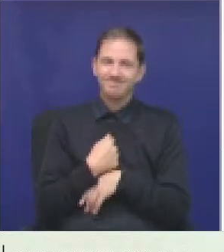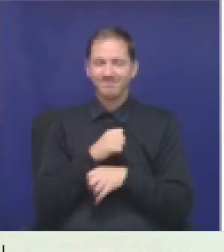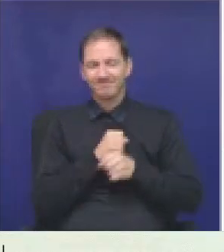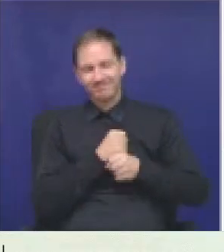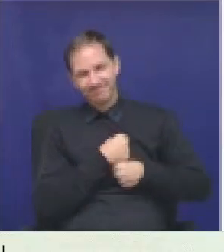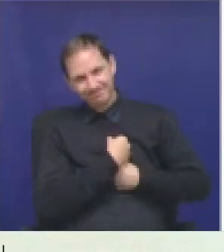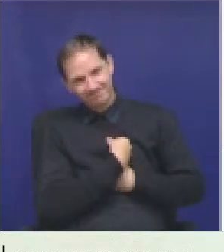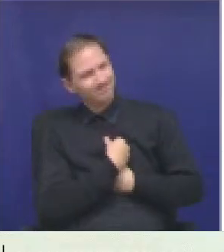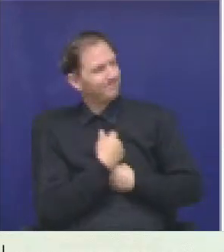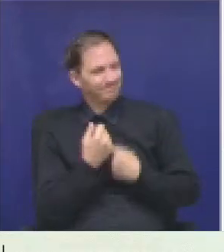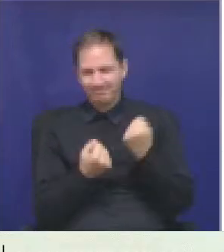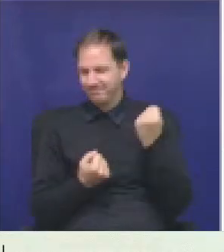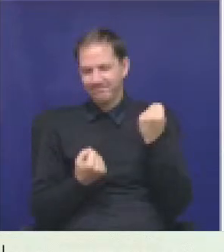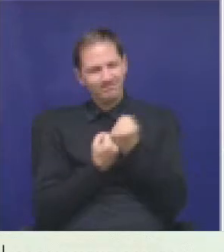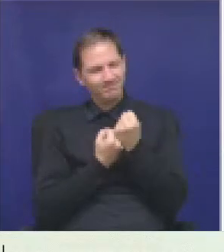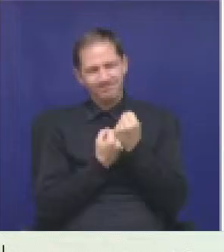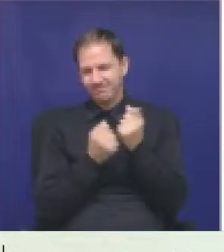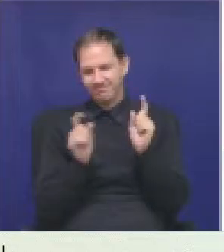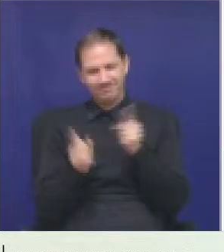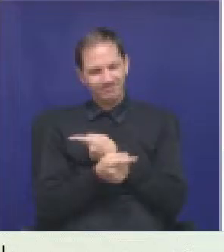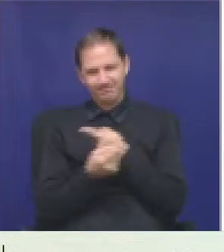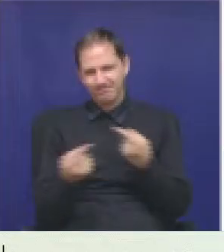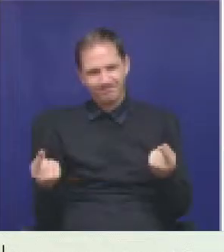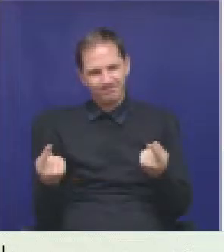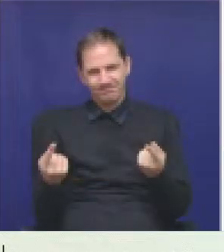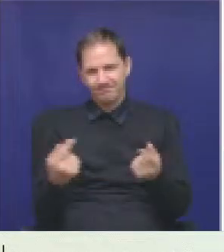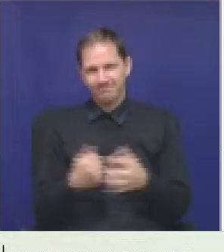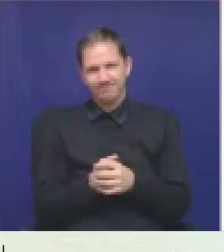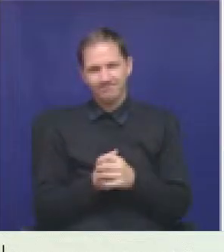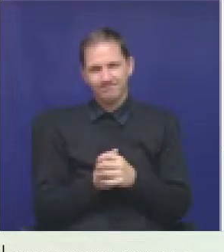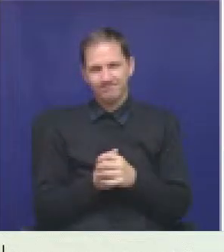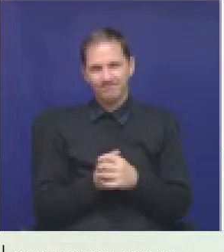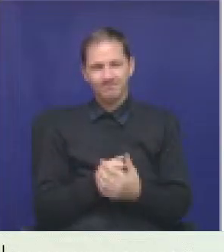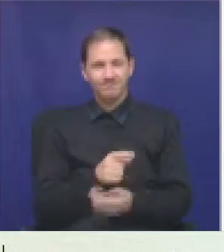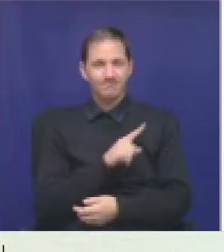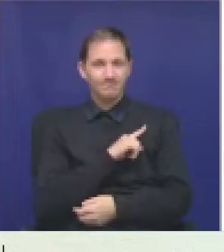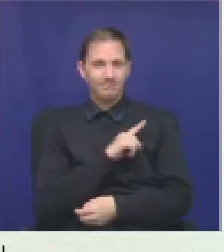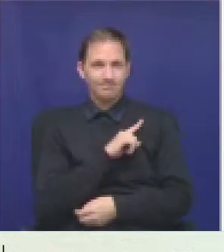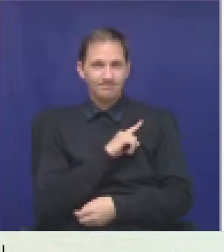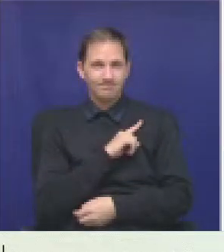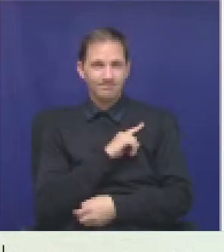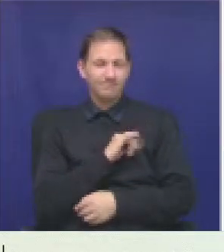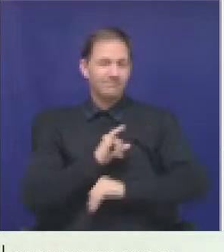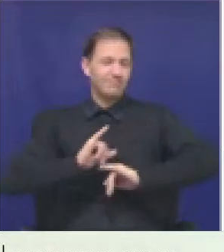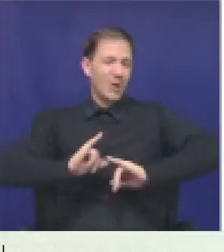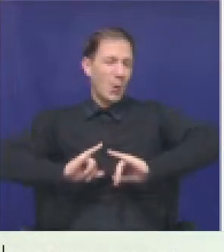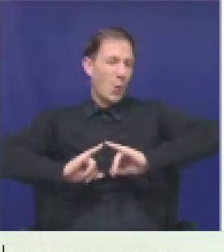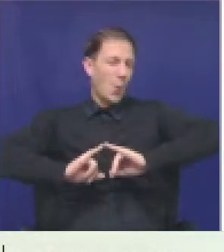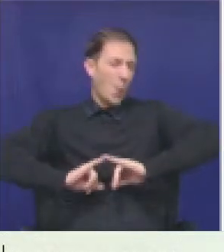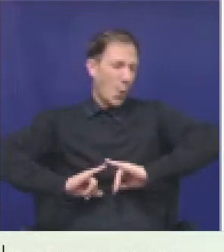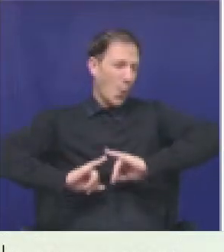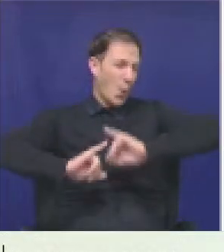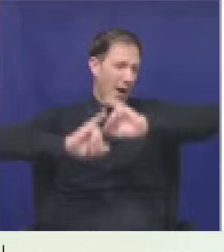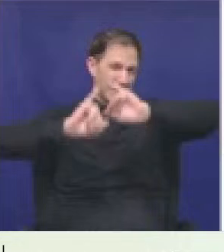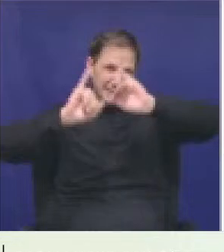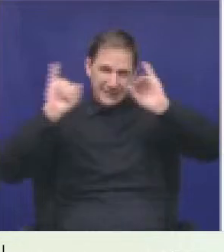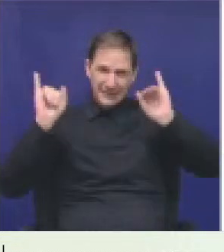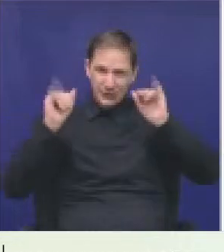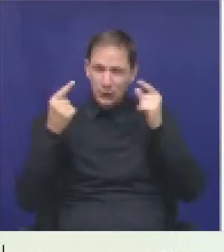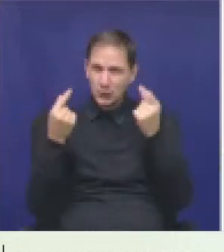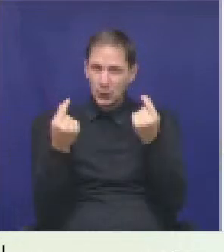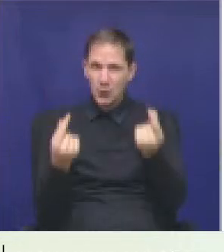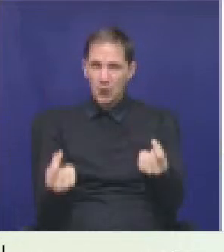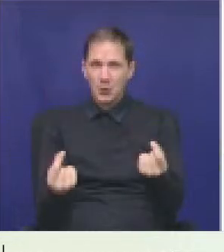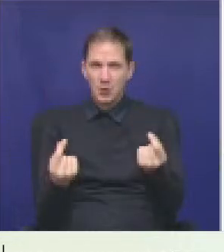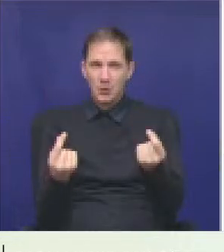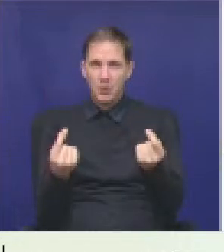not support this budget. Because one of the worst things that anybody can do to you is